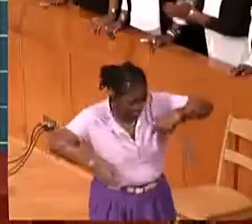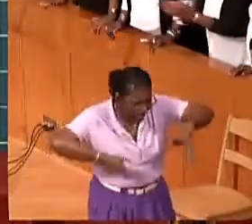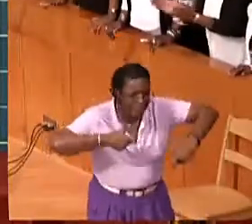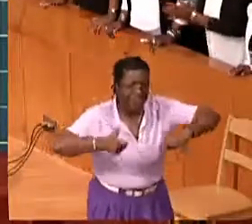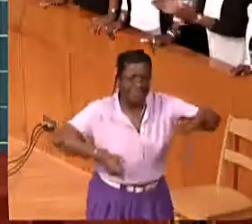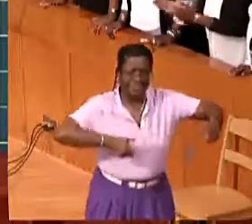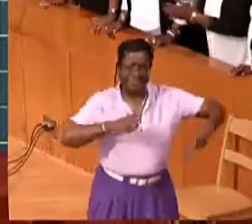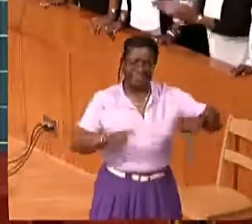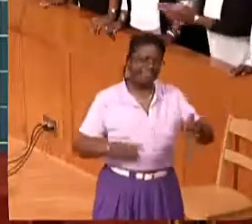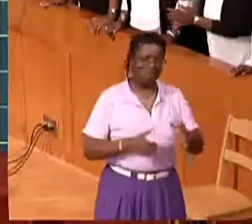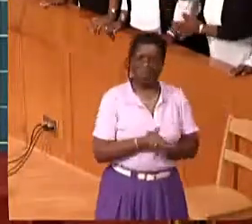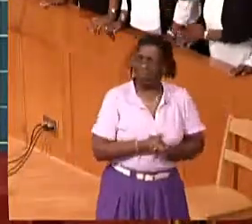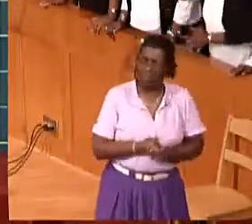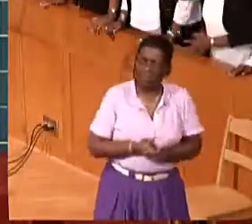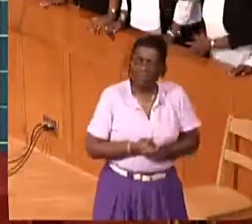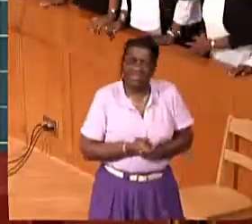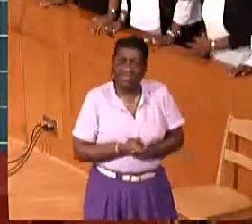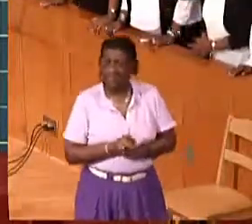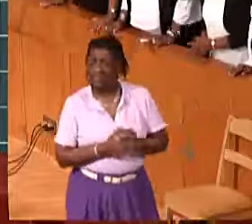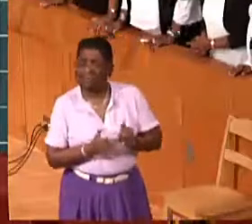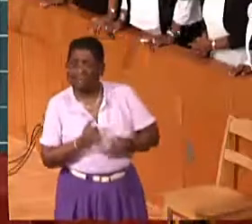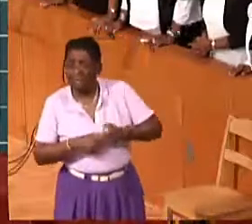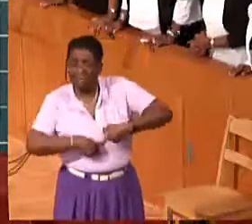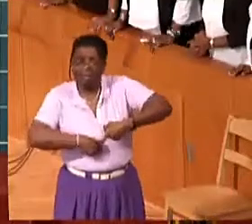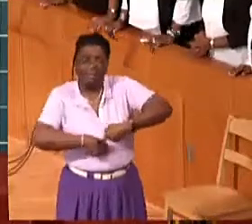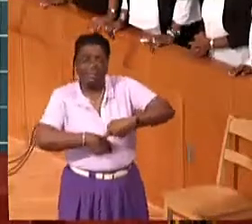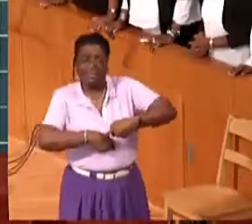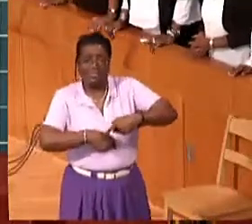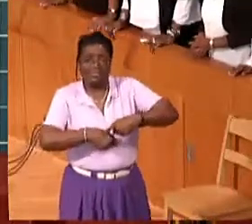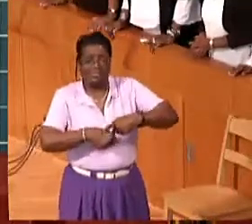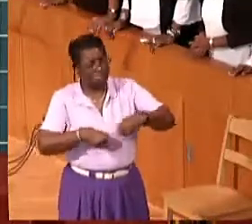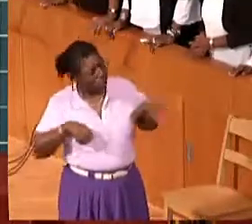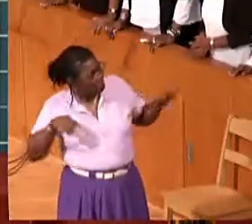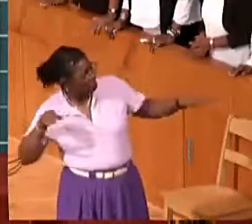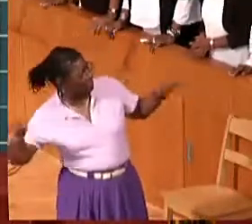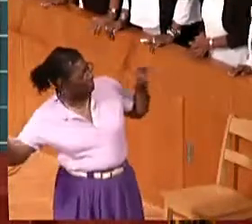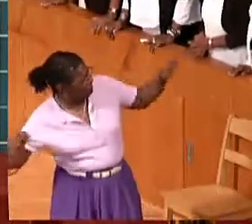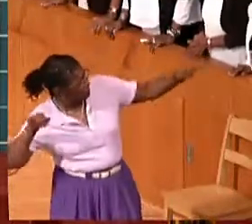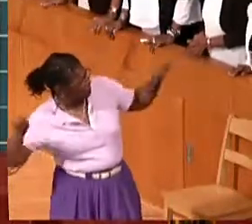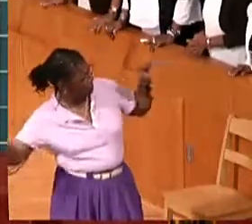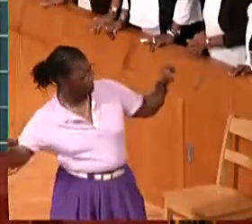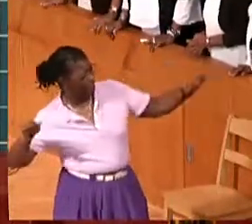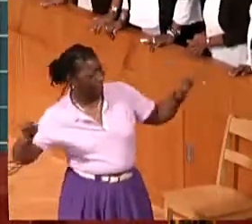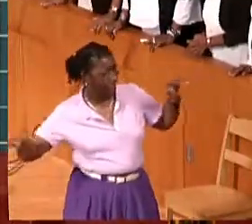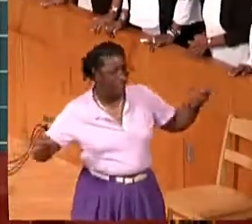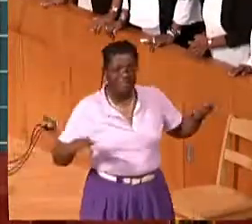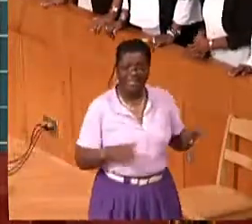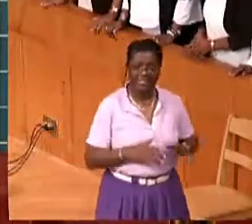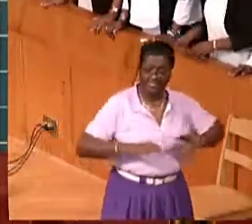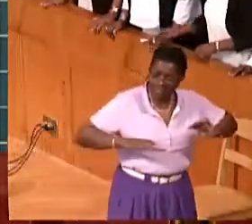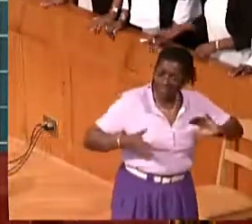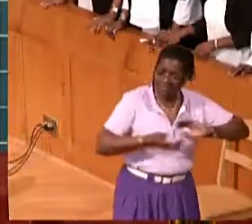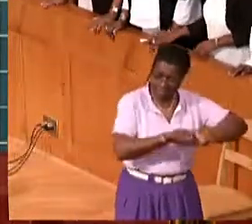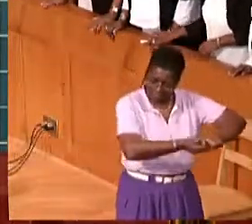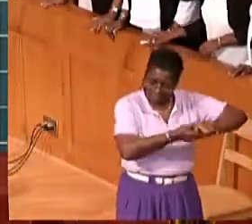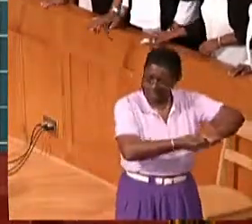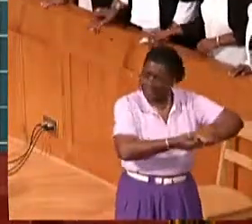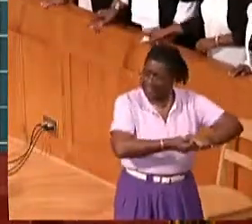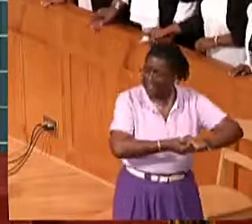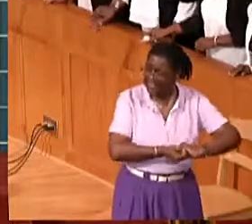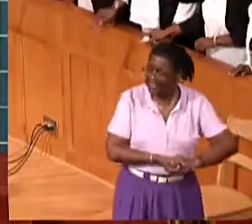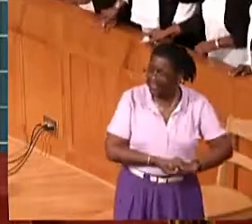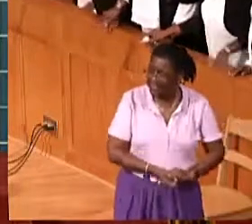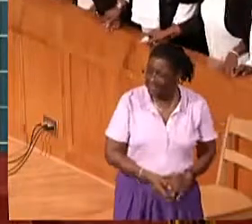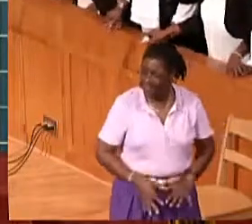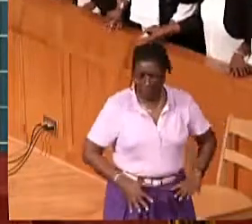me? One last time, grab your neighbor, hold on to their hands. I say, grab